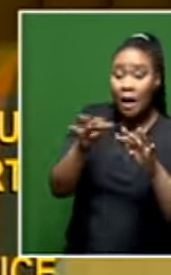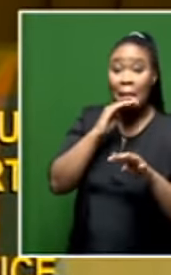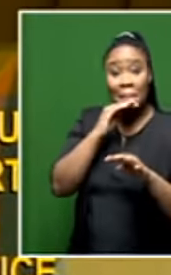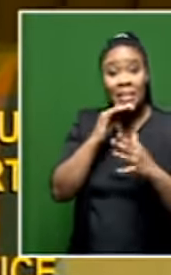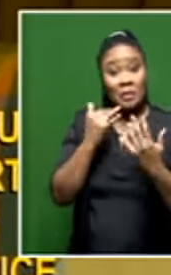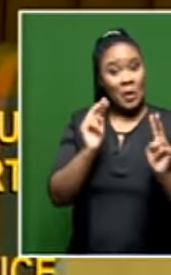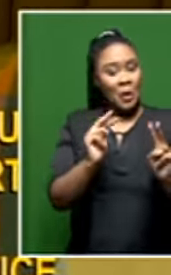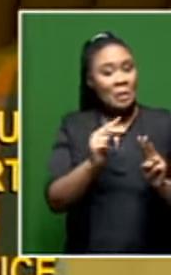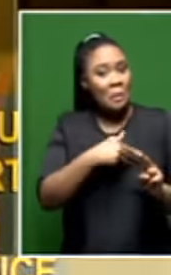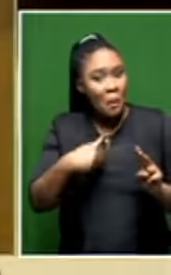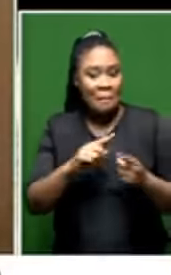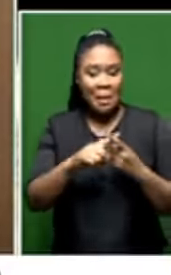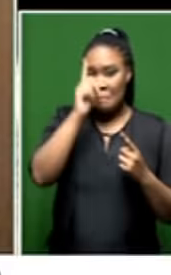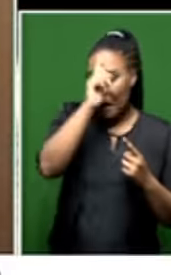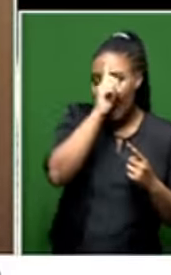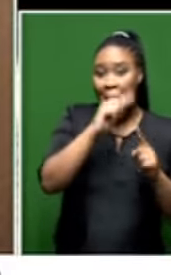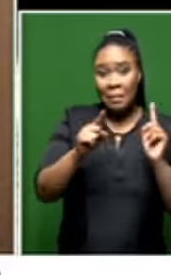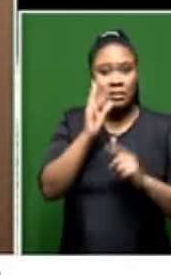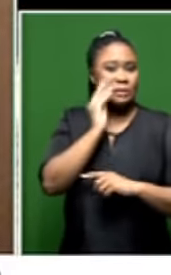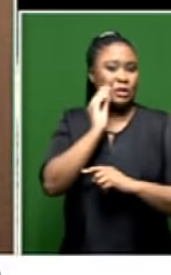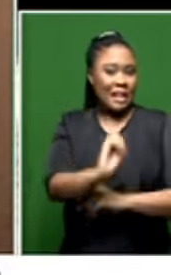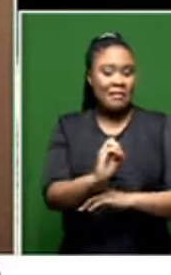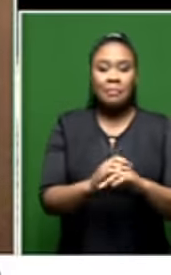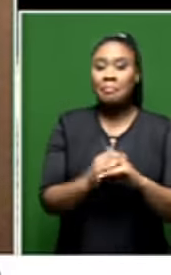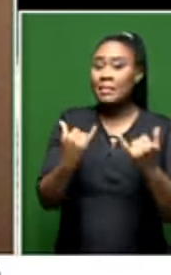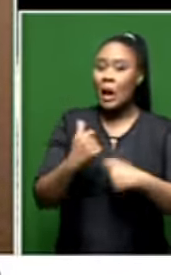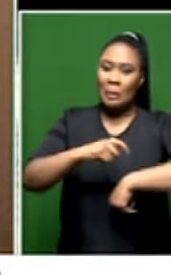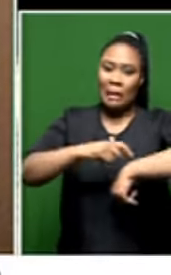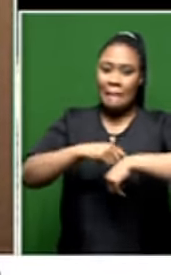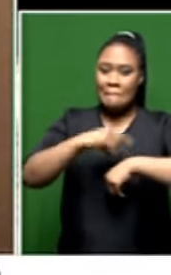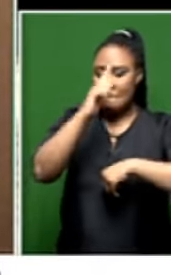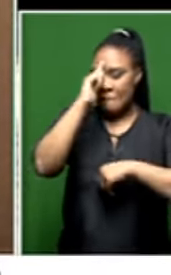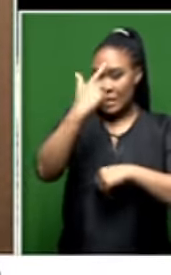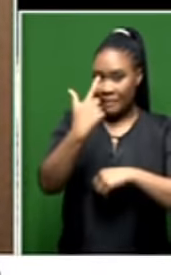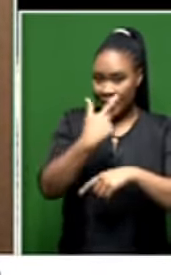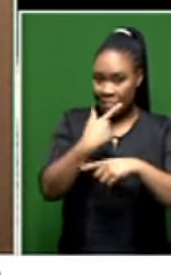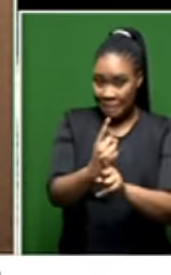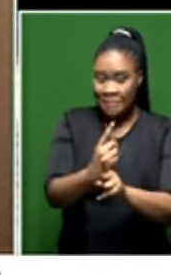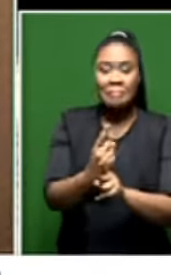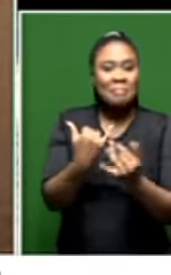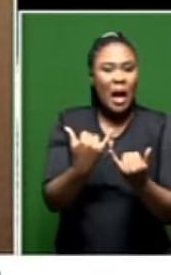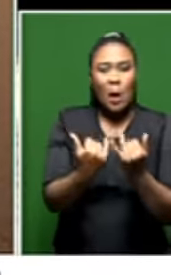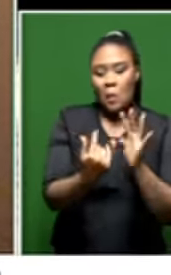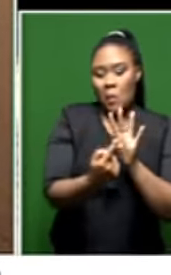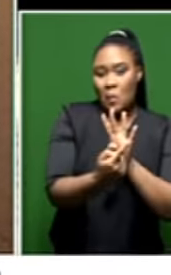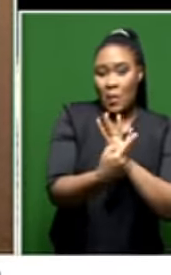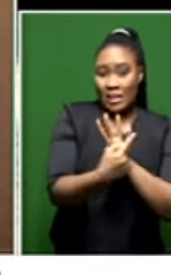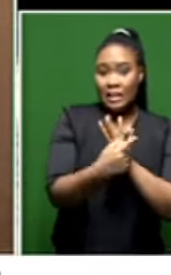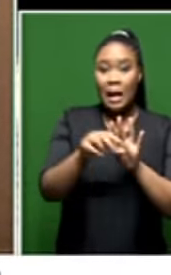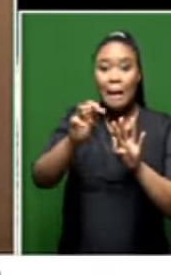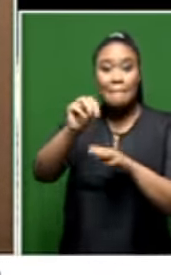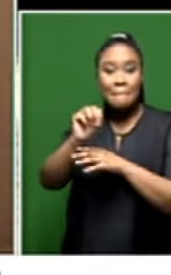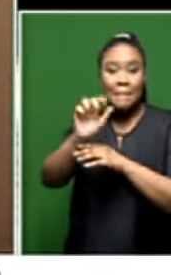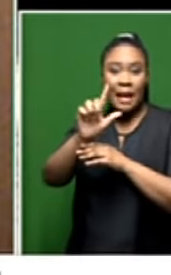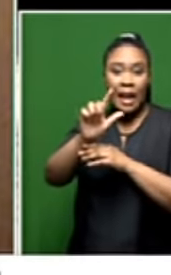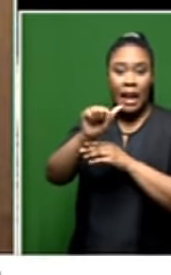indeed. As well. Indeed. So we've hit 7 o'clock, but we've got one last candidate to look at, and that, of course, is Mlambo. Now, Justice